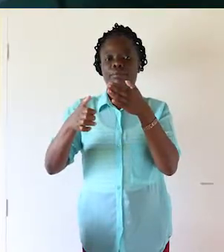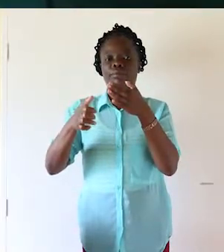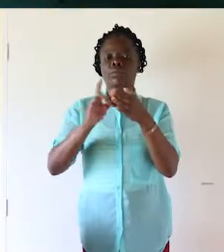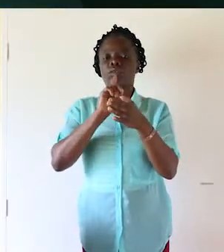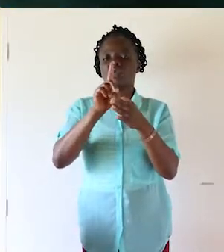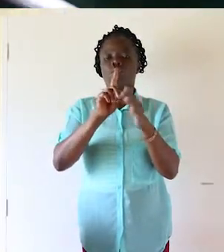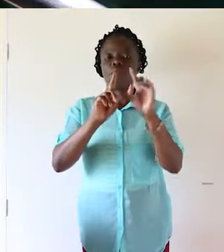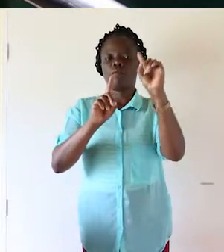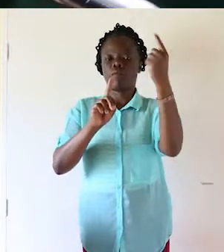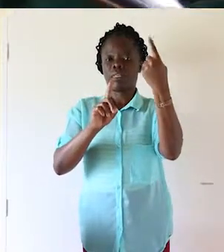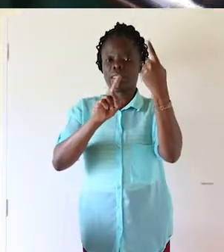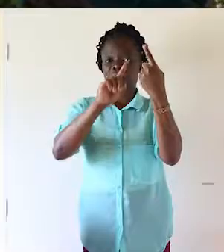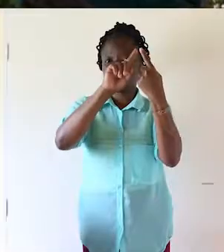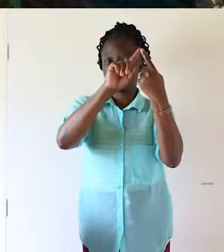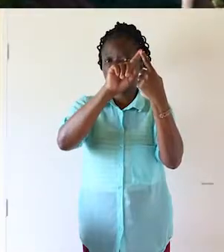So first,